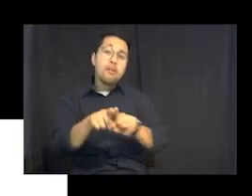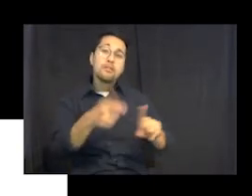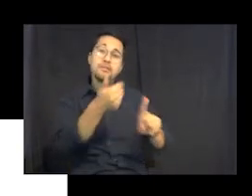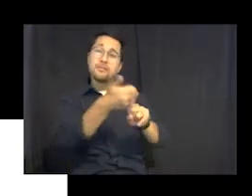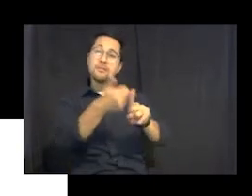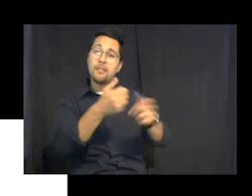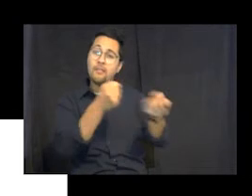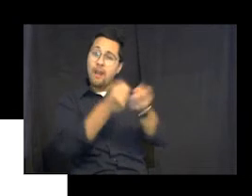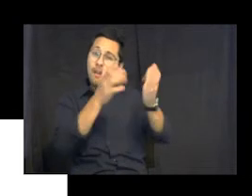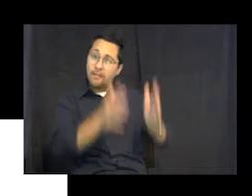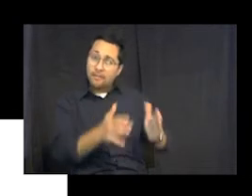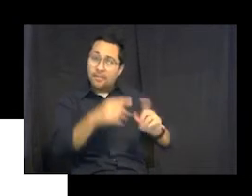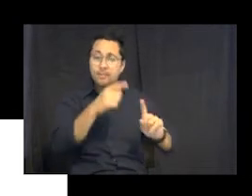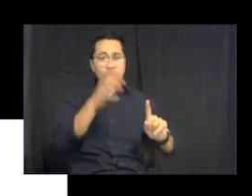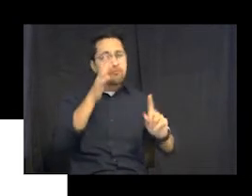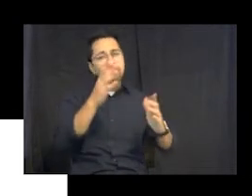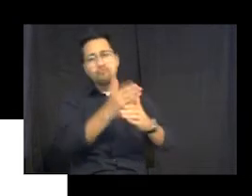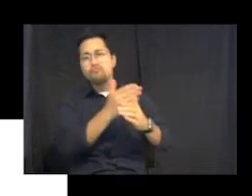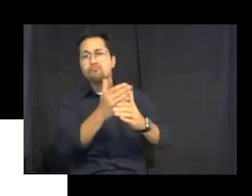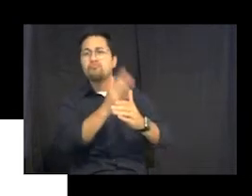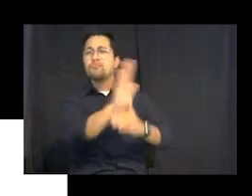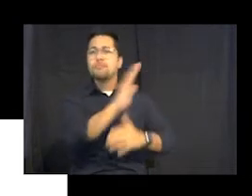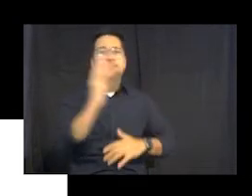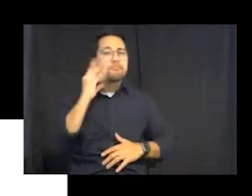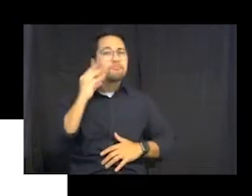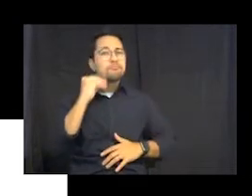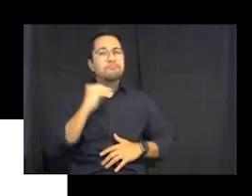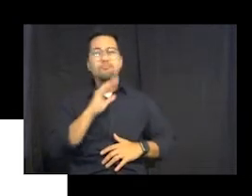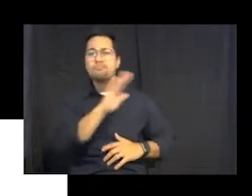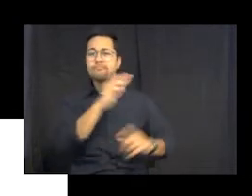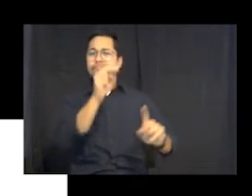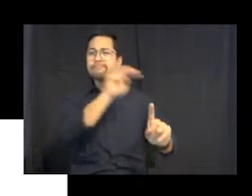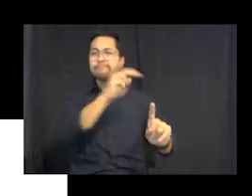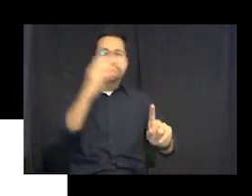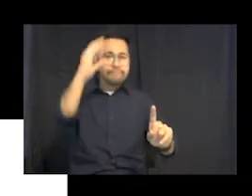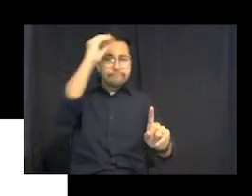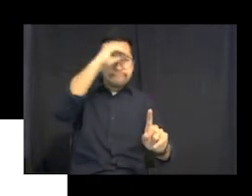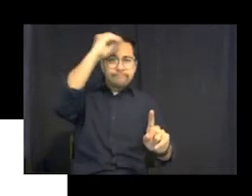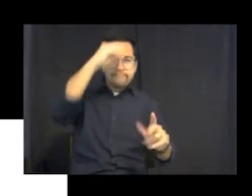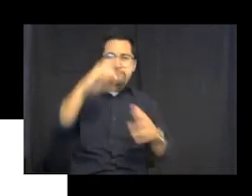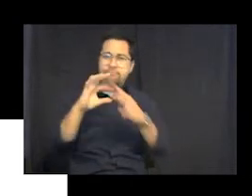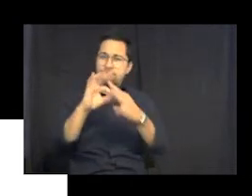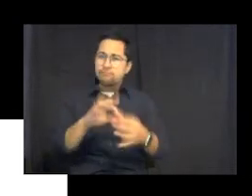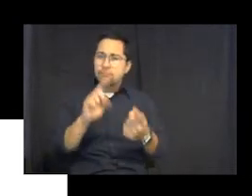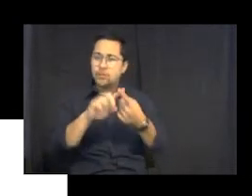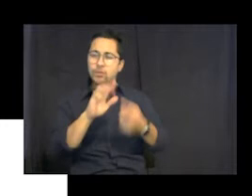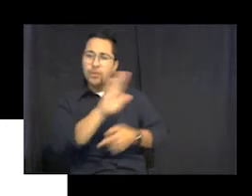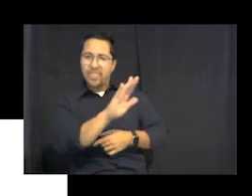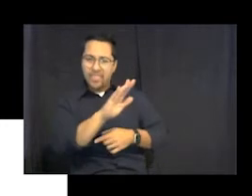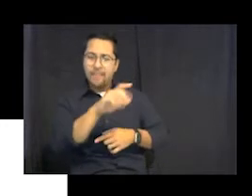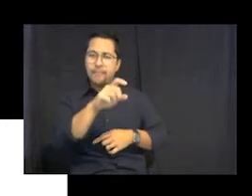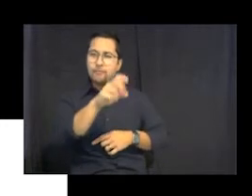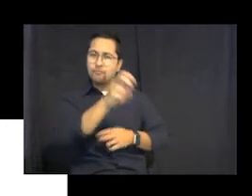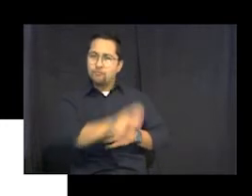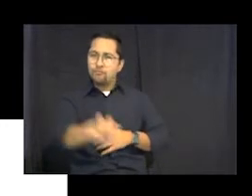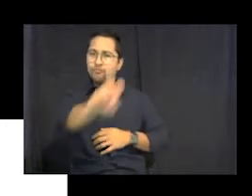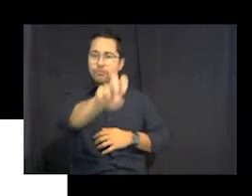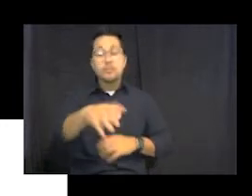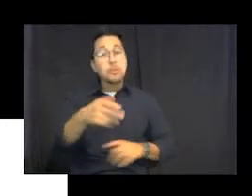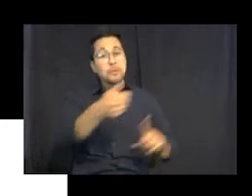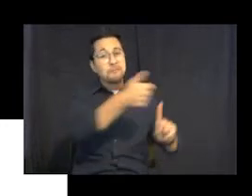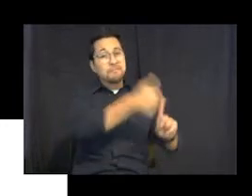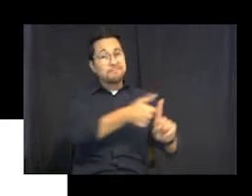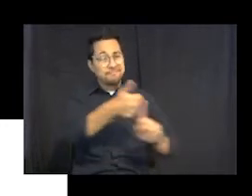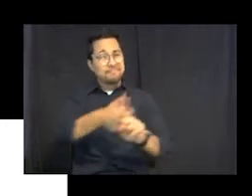will be sharing insights and experiences related to their journeys. So each one of them will